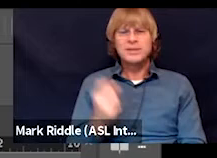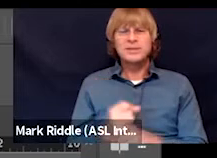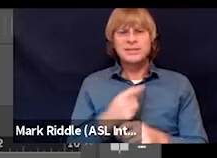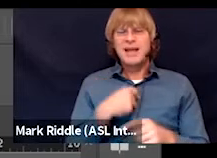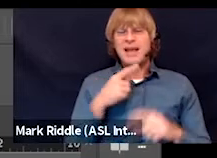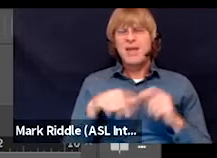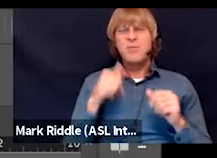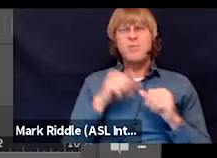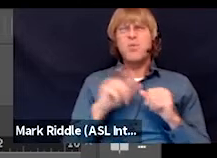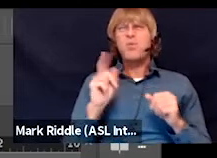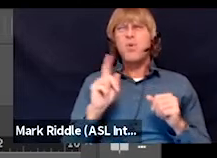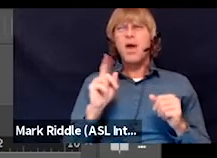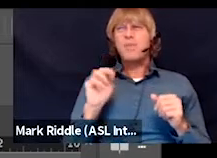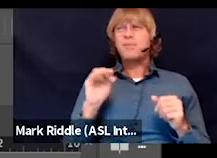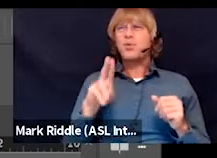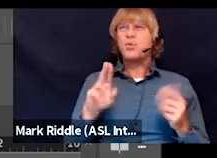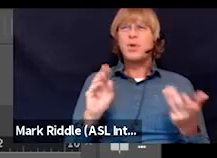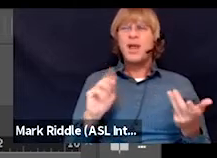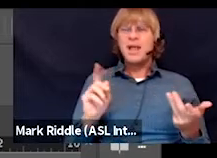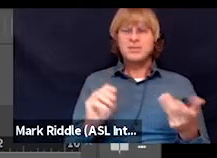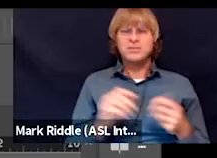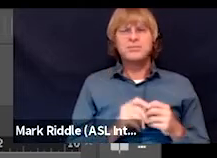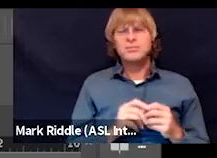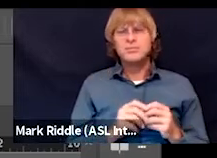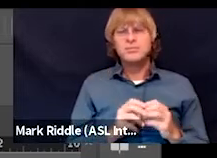can't remember where that menu item is.